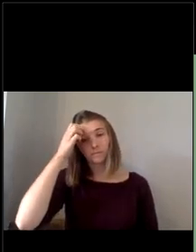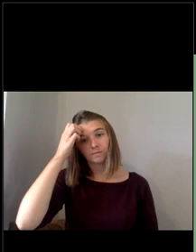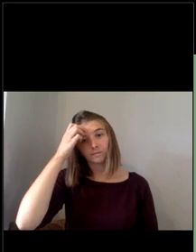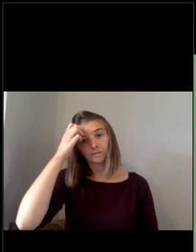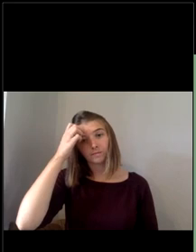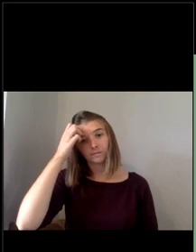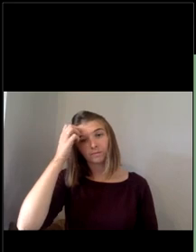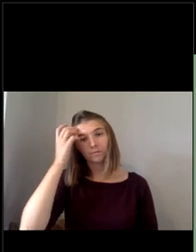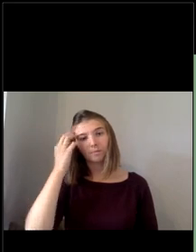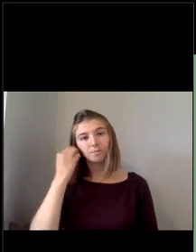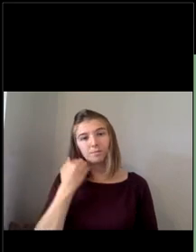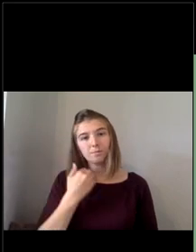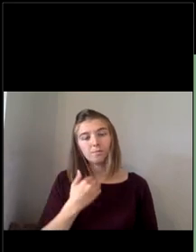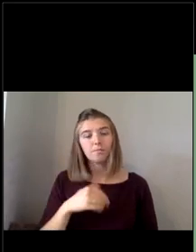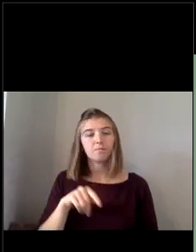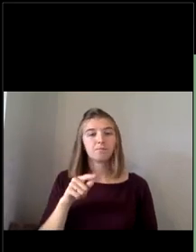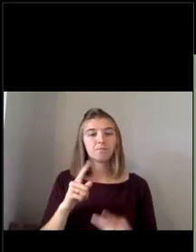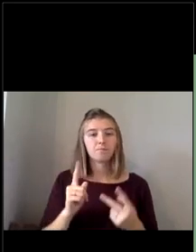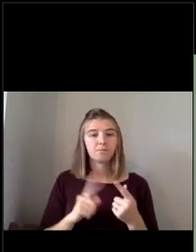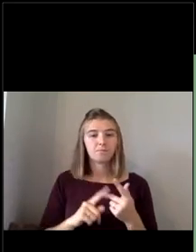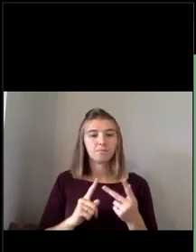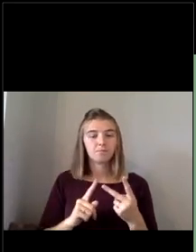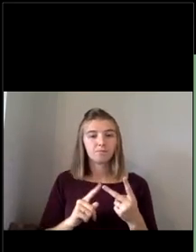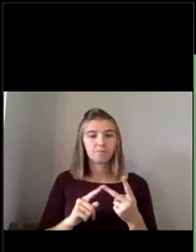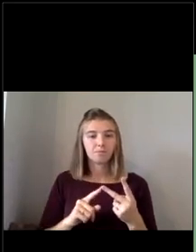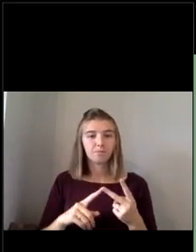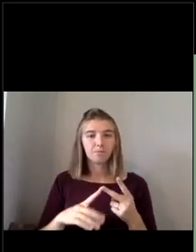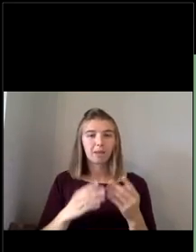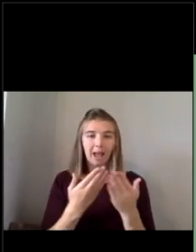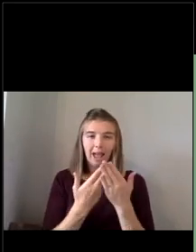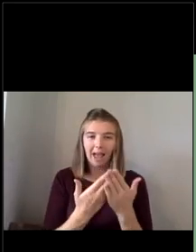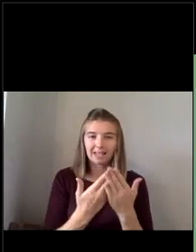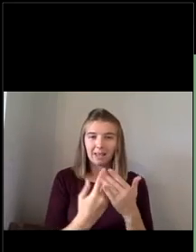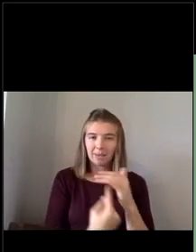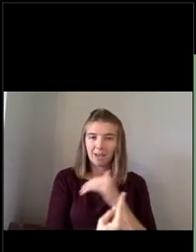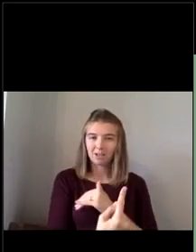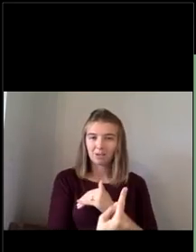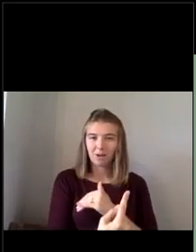before, international students often have to adjust to a new educational system.